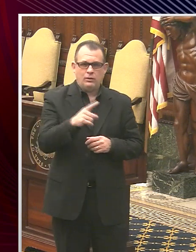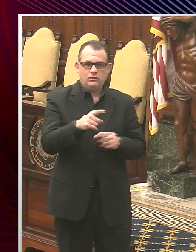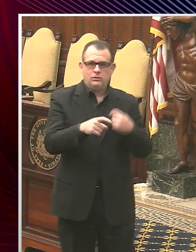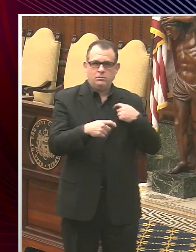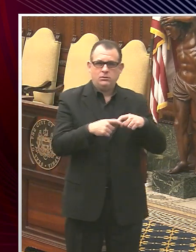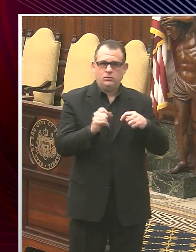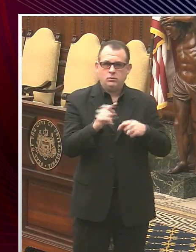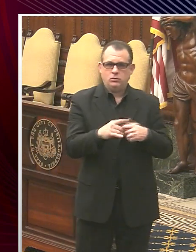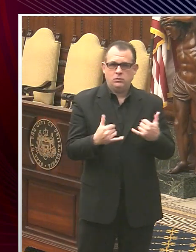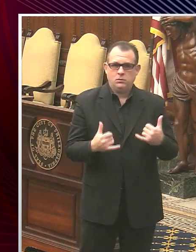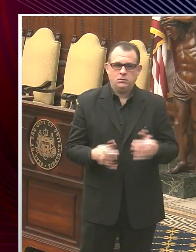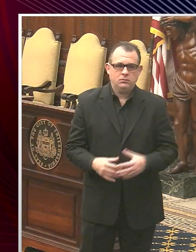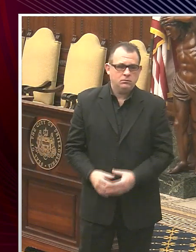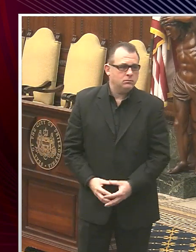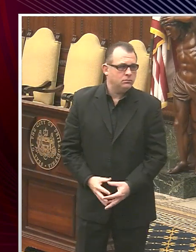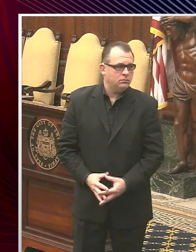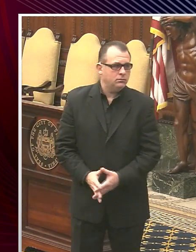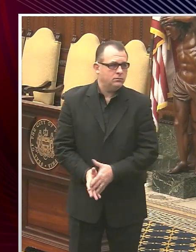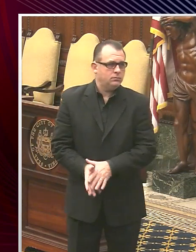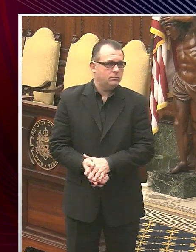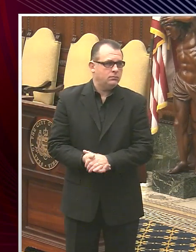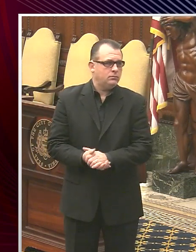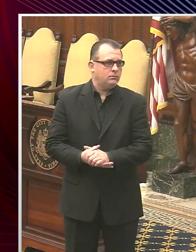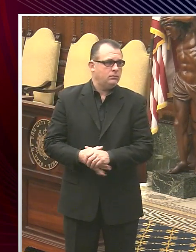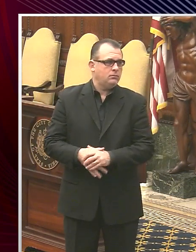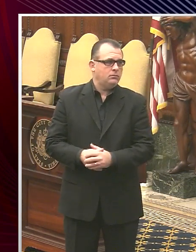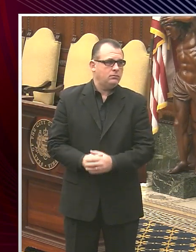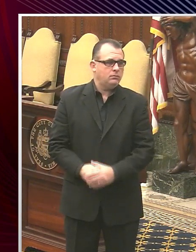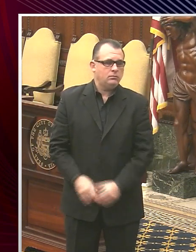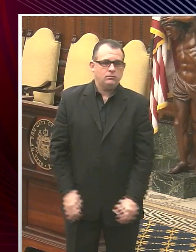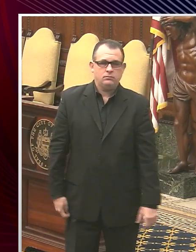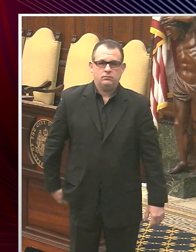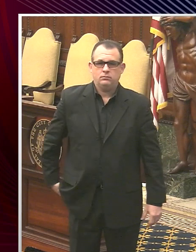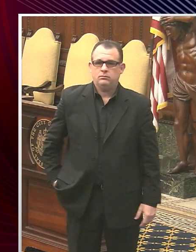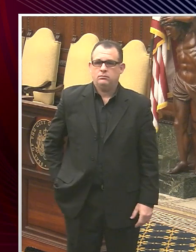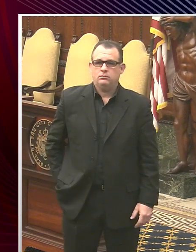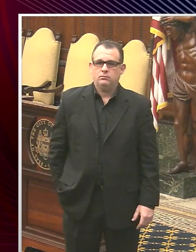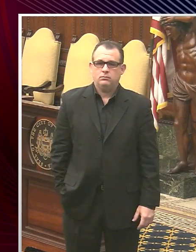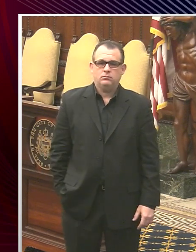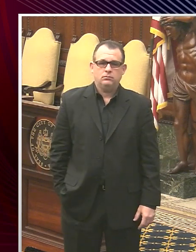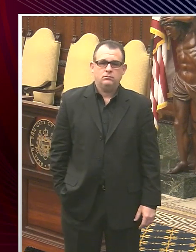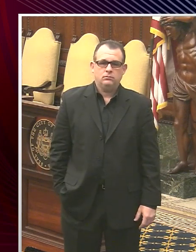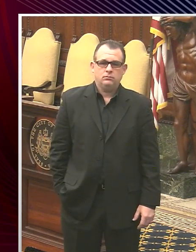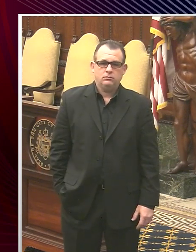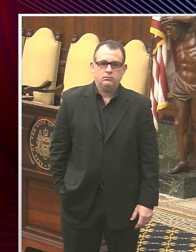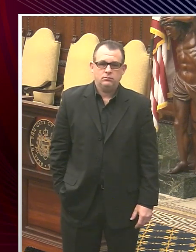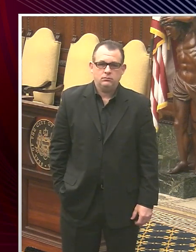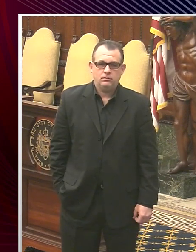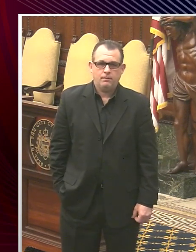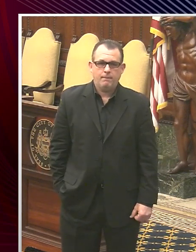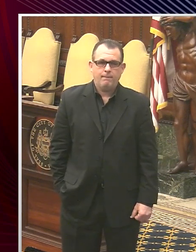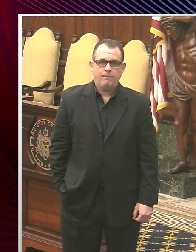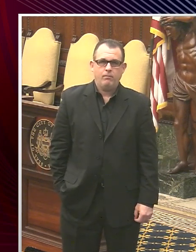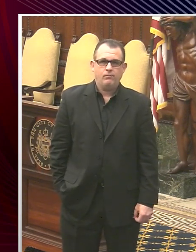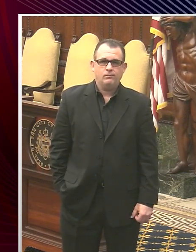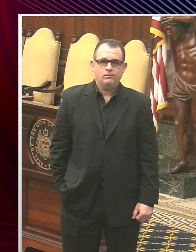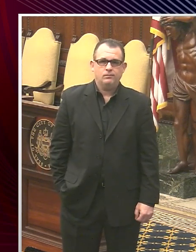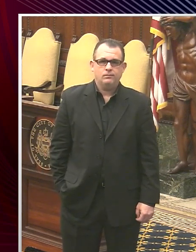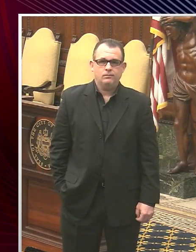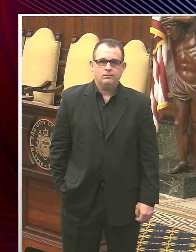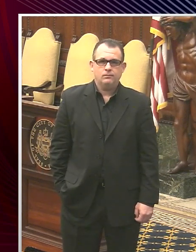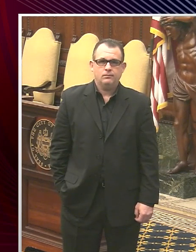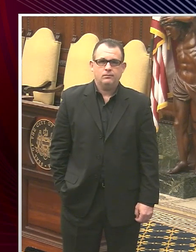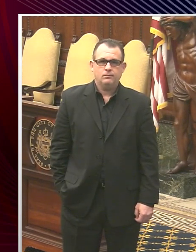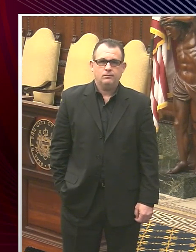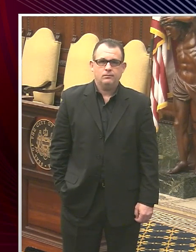muriendo el doble que otros trabajadores, y estas son cifras nacionales de un estudio reciente que acaba de sacar The Guardian.